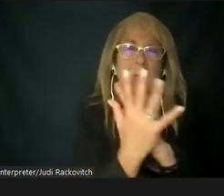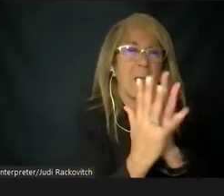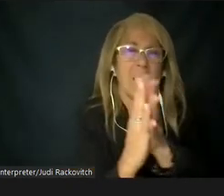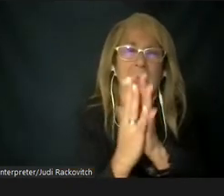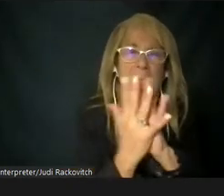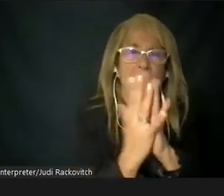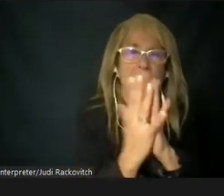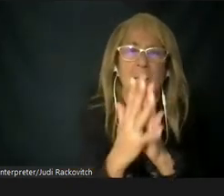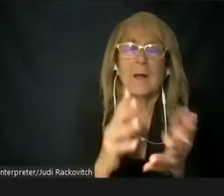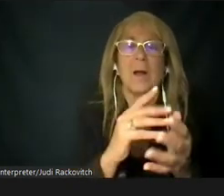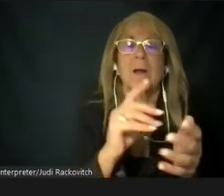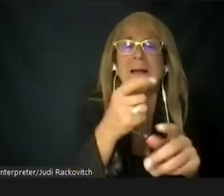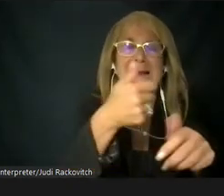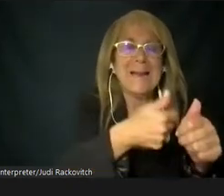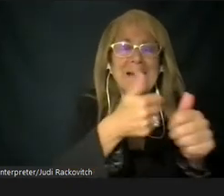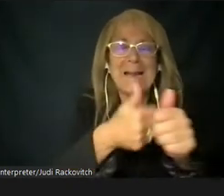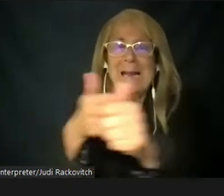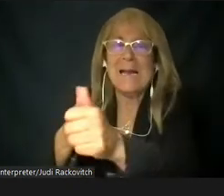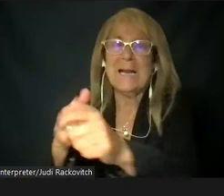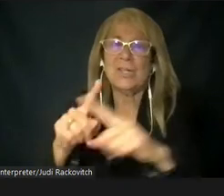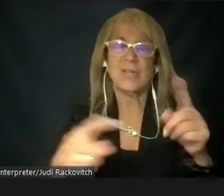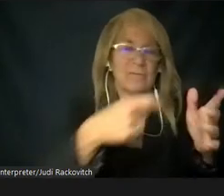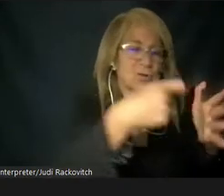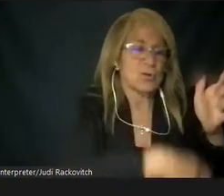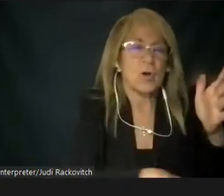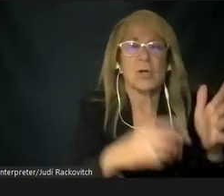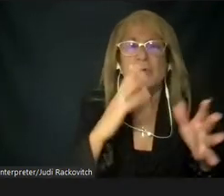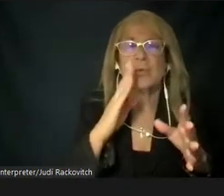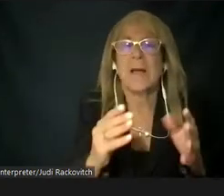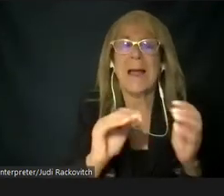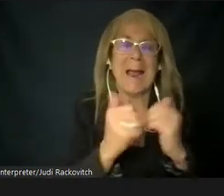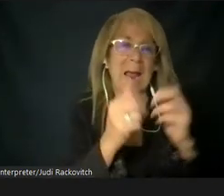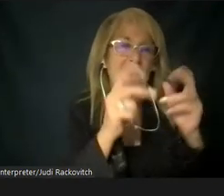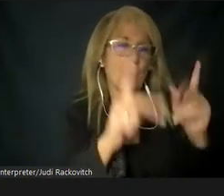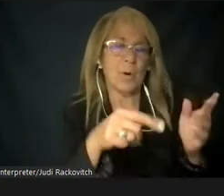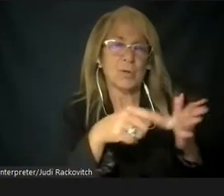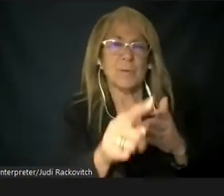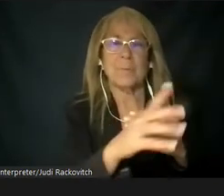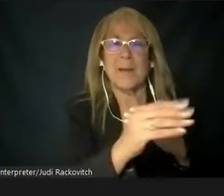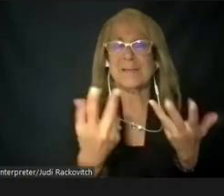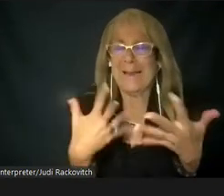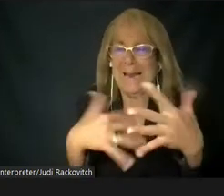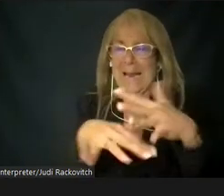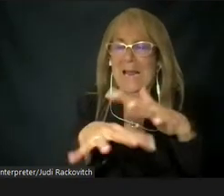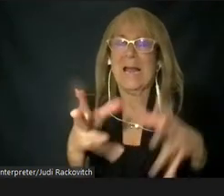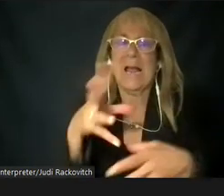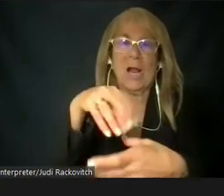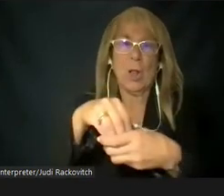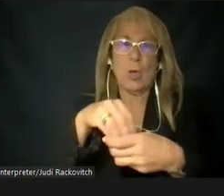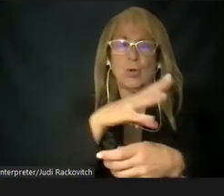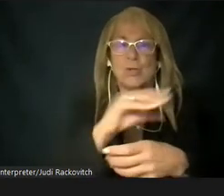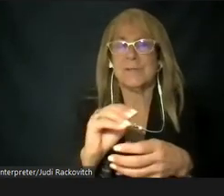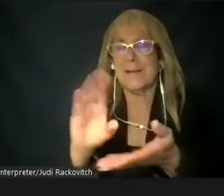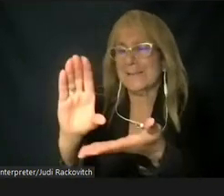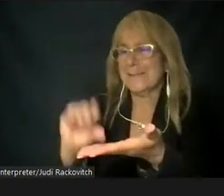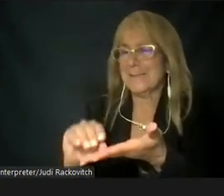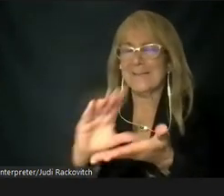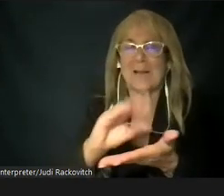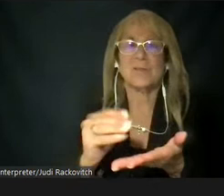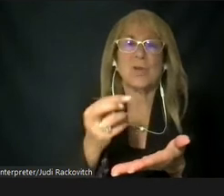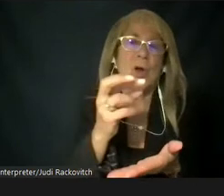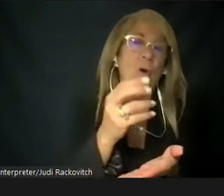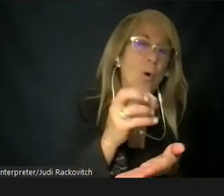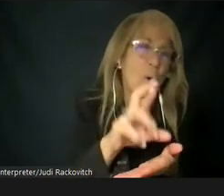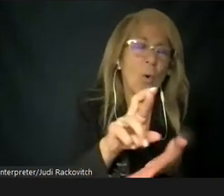in each scenario, depending upon the time of day, how someone pays, and the inclusion and extent of any credits, discounts, and or exemptions beyond